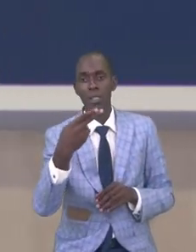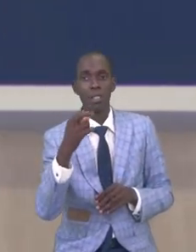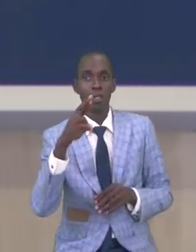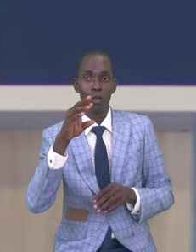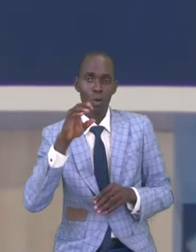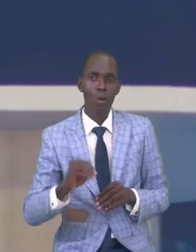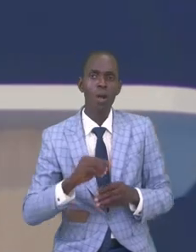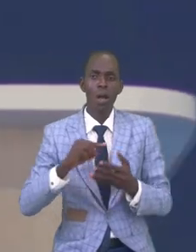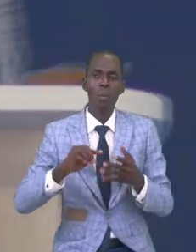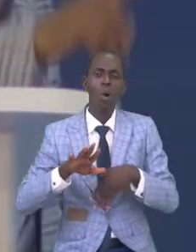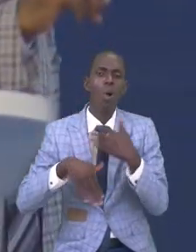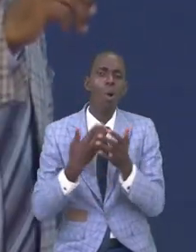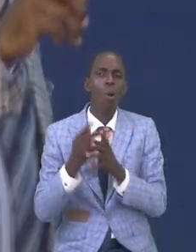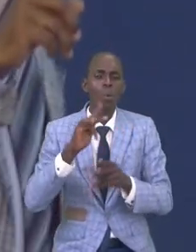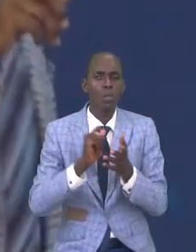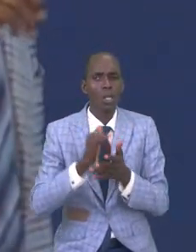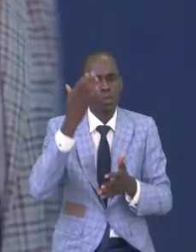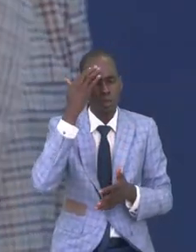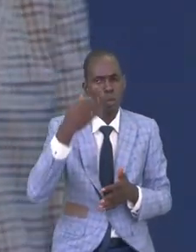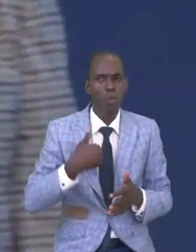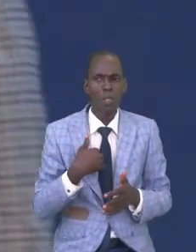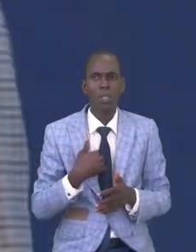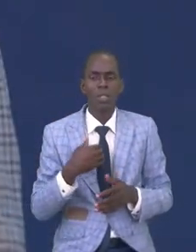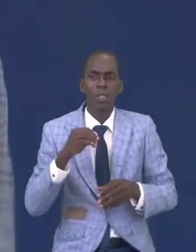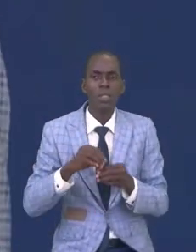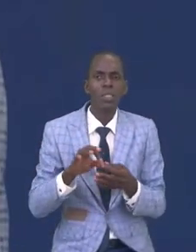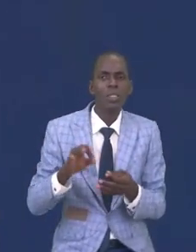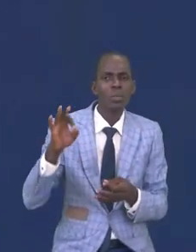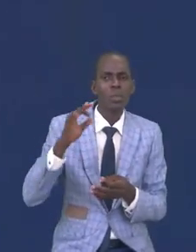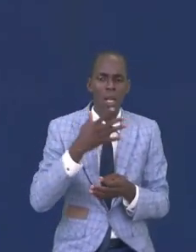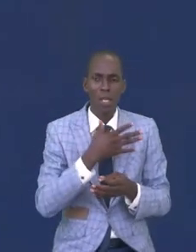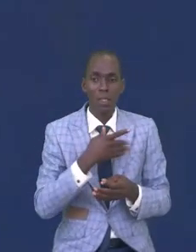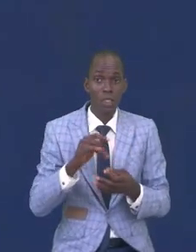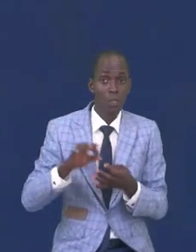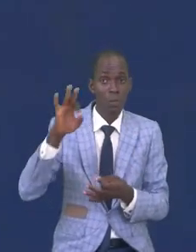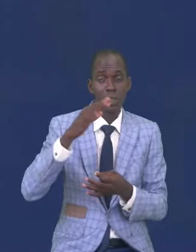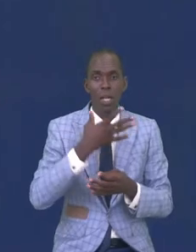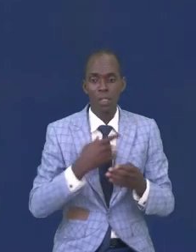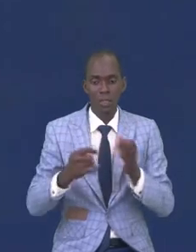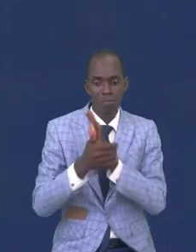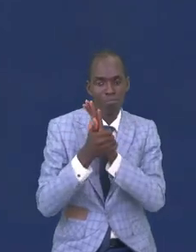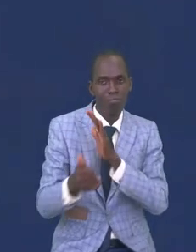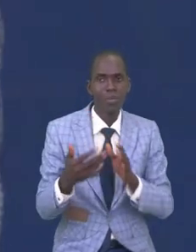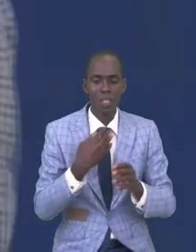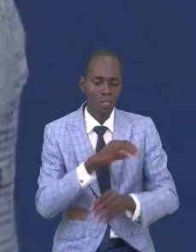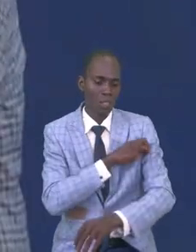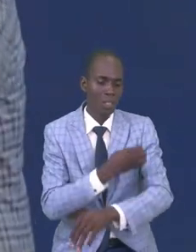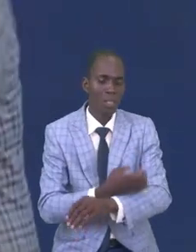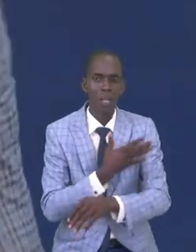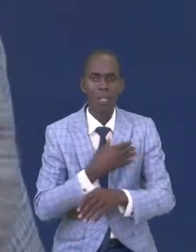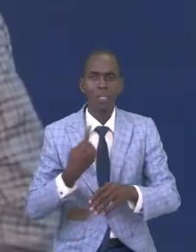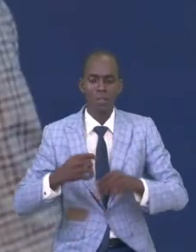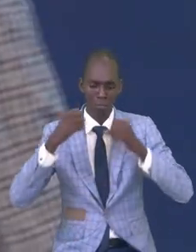people that know me, the spirit and the skill and the energy and the power